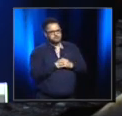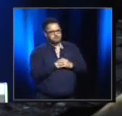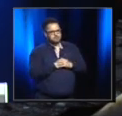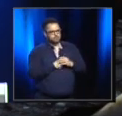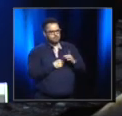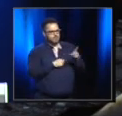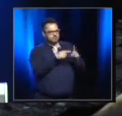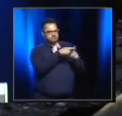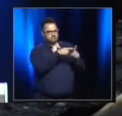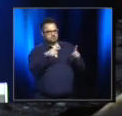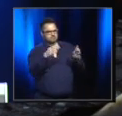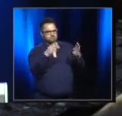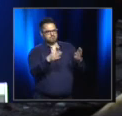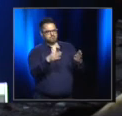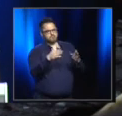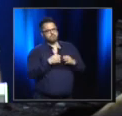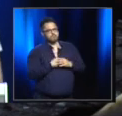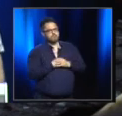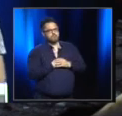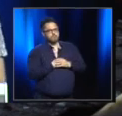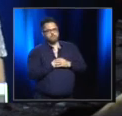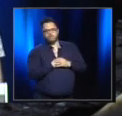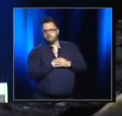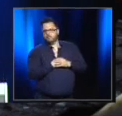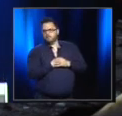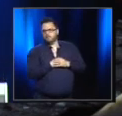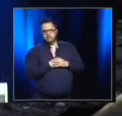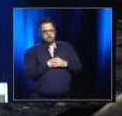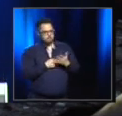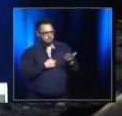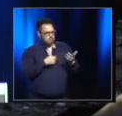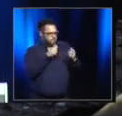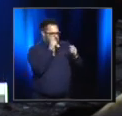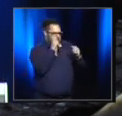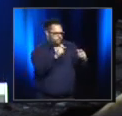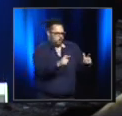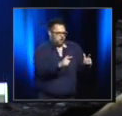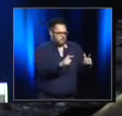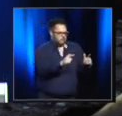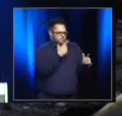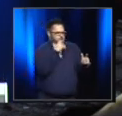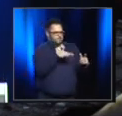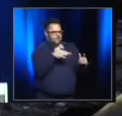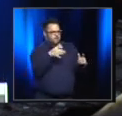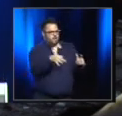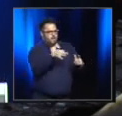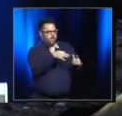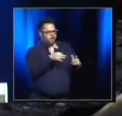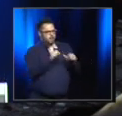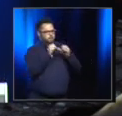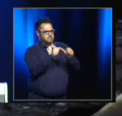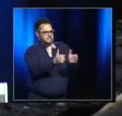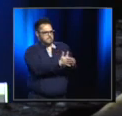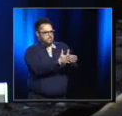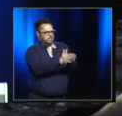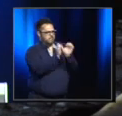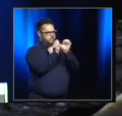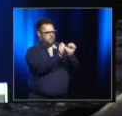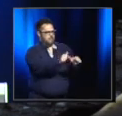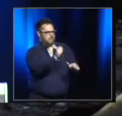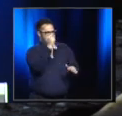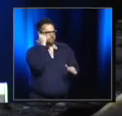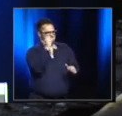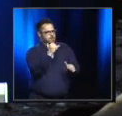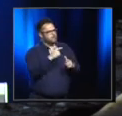period. And I mean, that was a real surprise, because there's been people on the island continuously during that time, but the